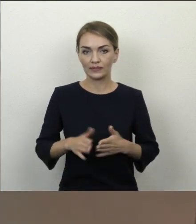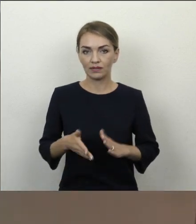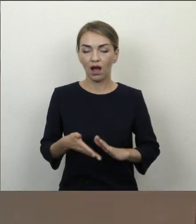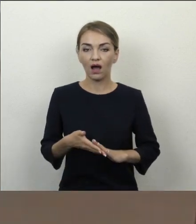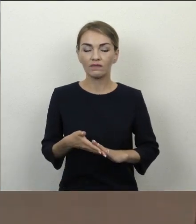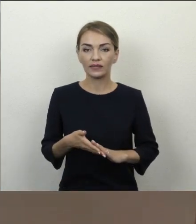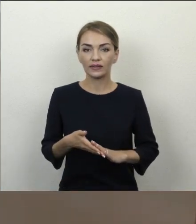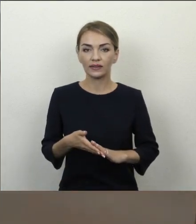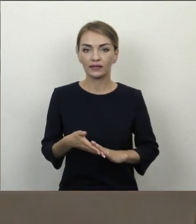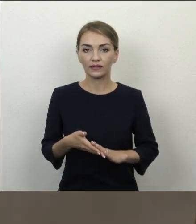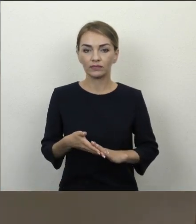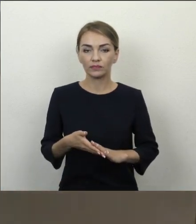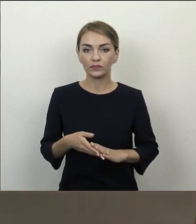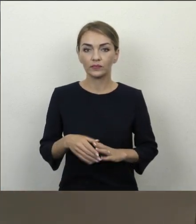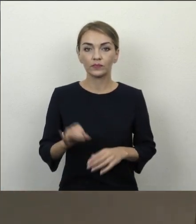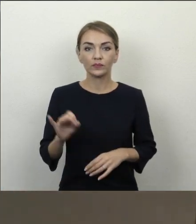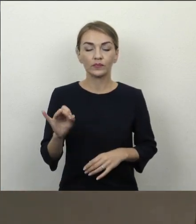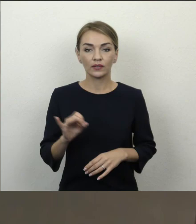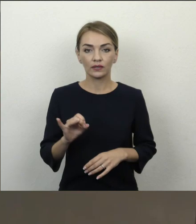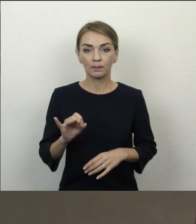and make decision.